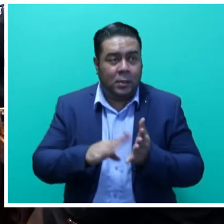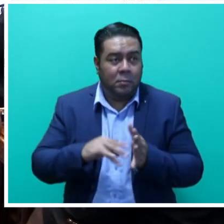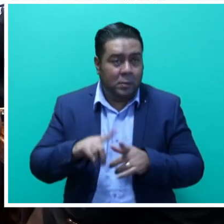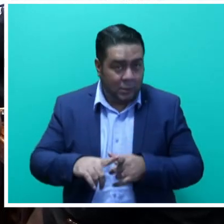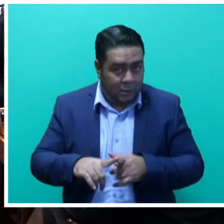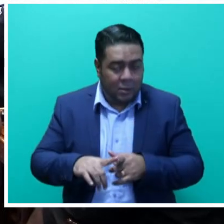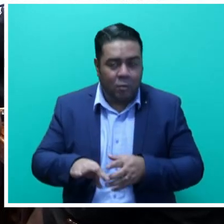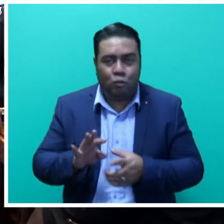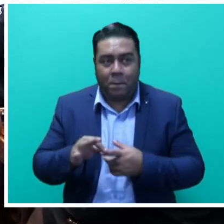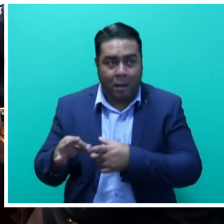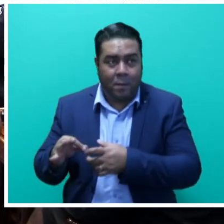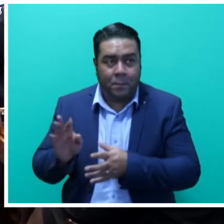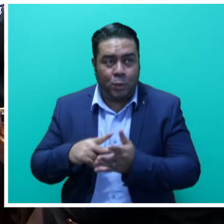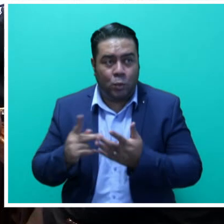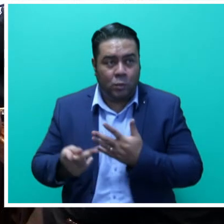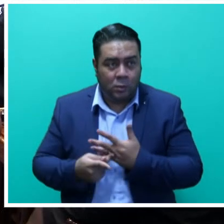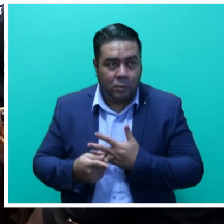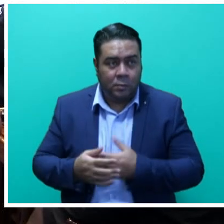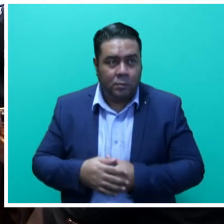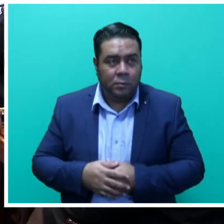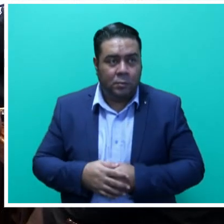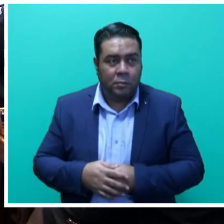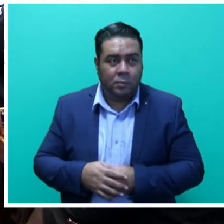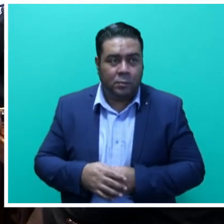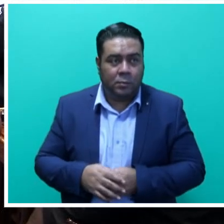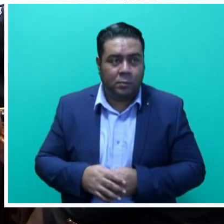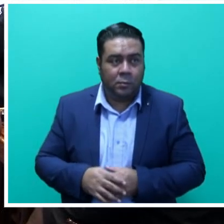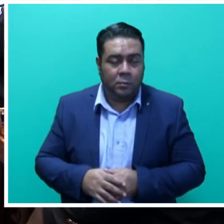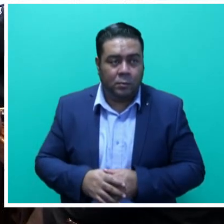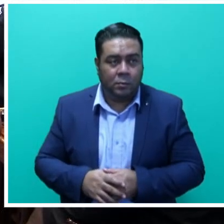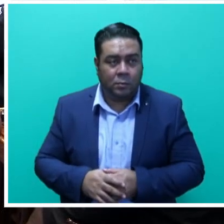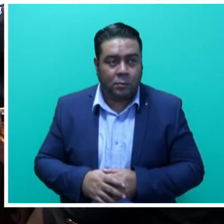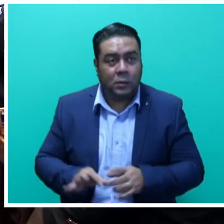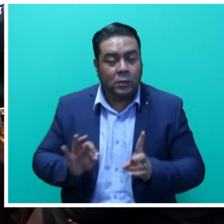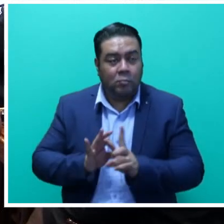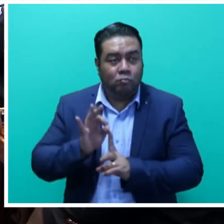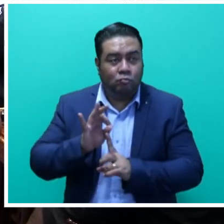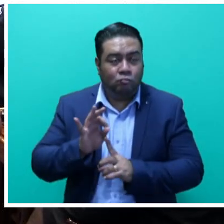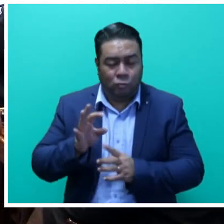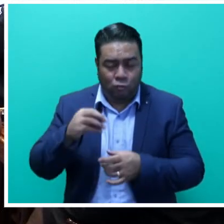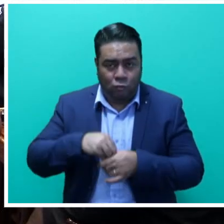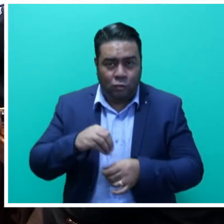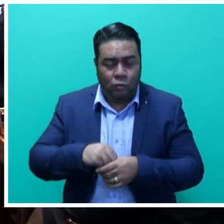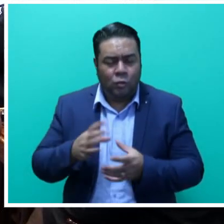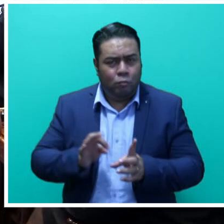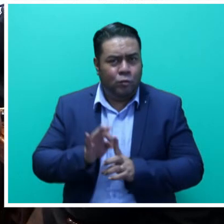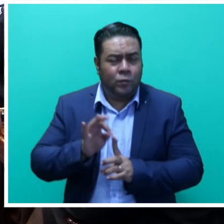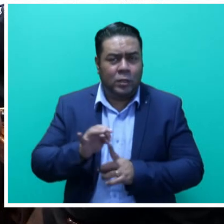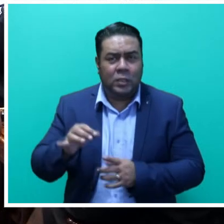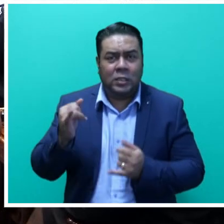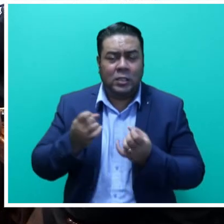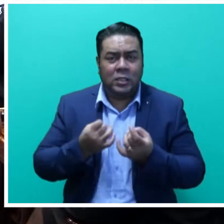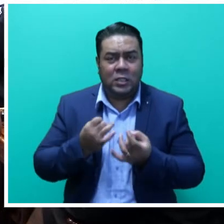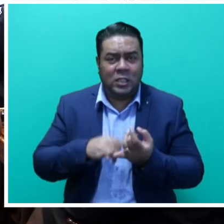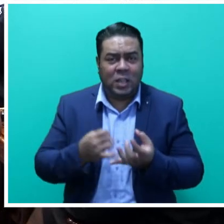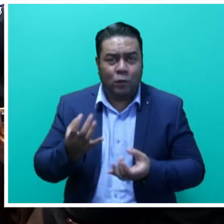program, Waisali Reserve upgrade, improving Savu-Savu and Lambasa airports, upgrade